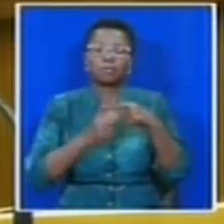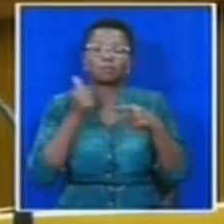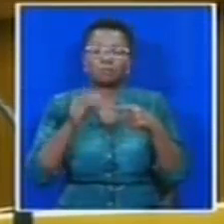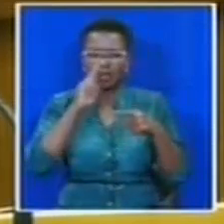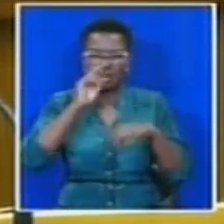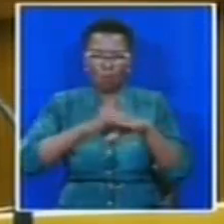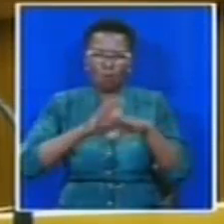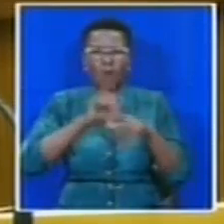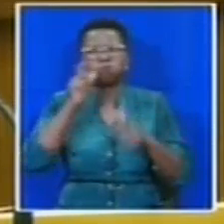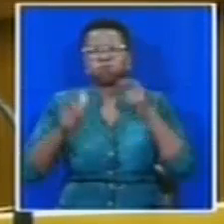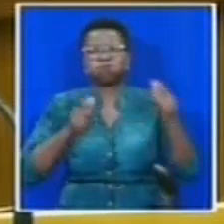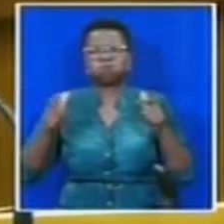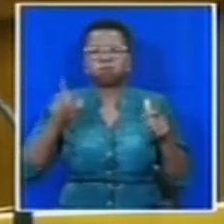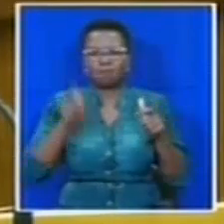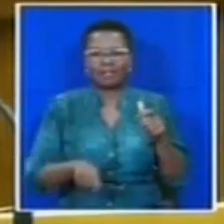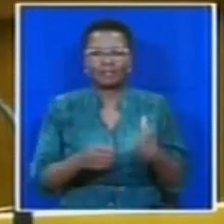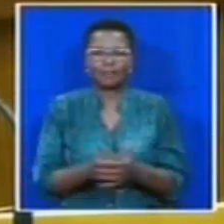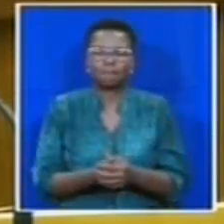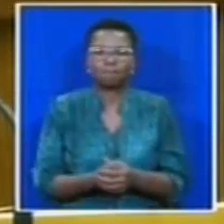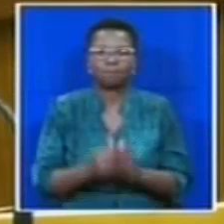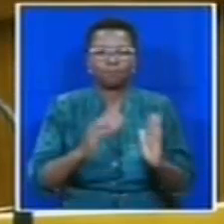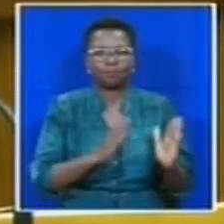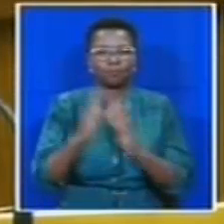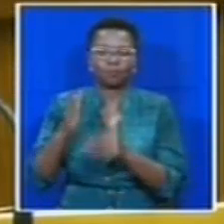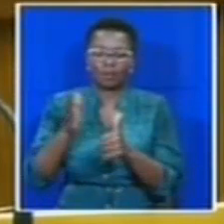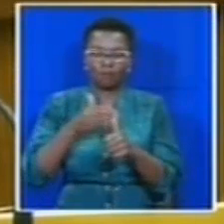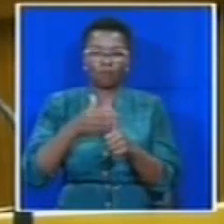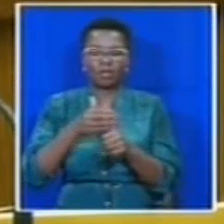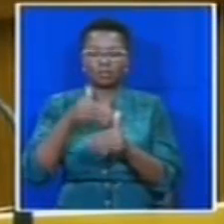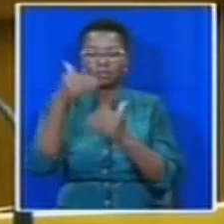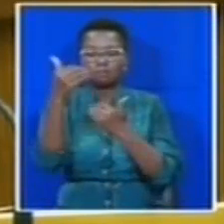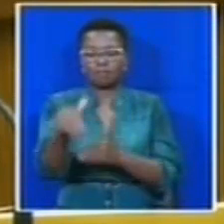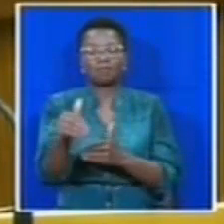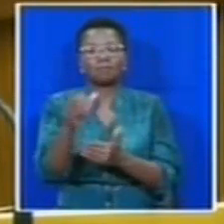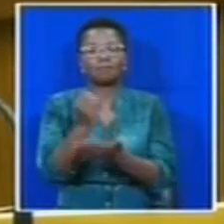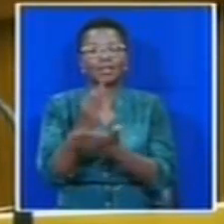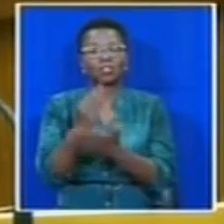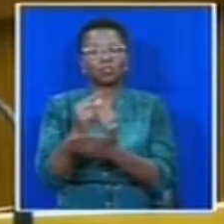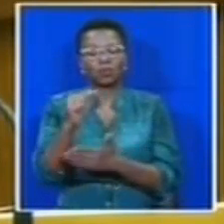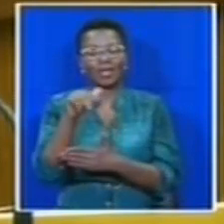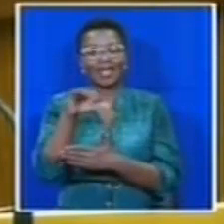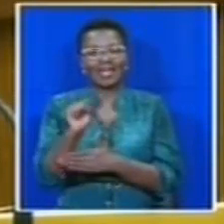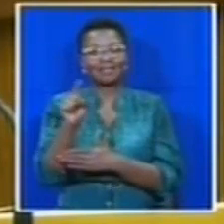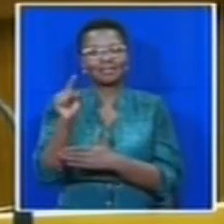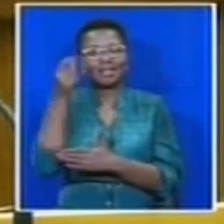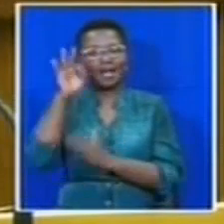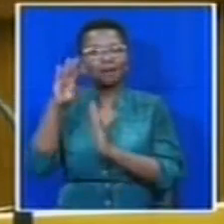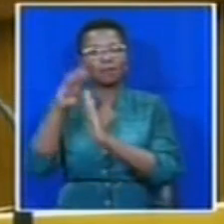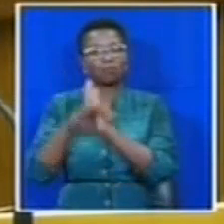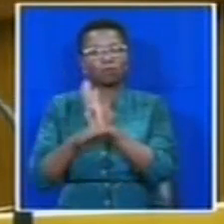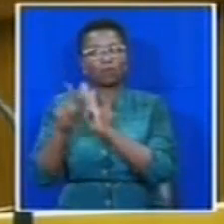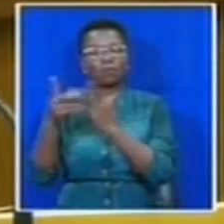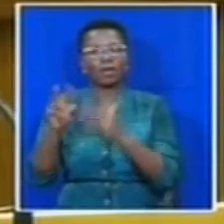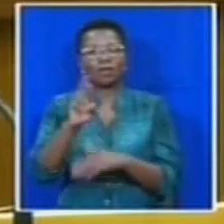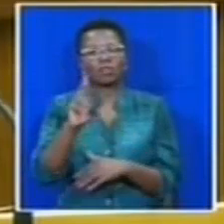multiply it by 100 times. The first steps have been taken to attract natural gas infrastructure investment into Richards Bay and